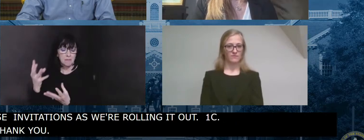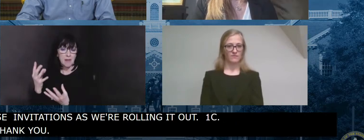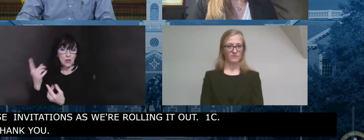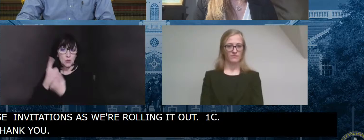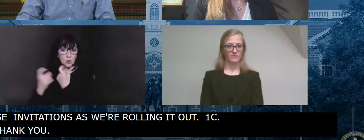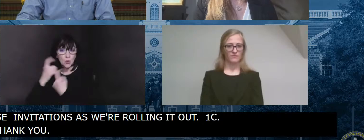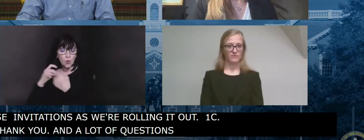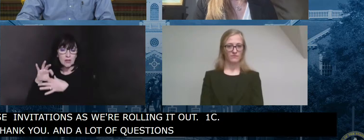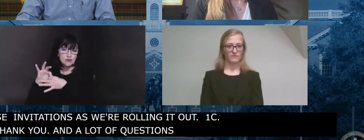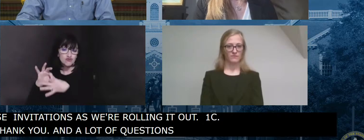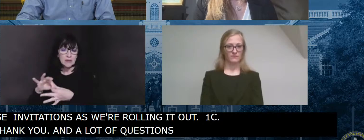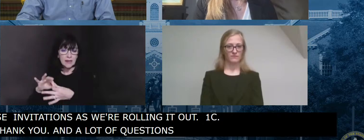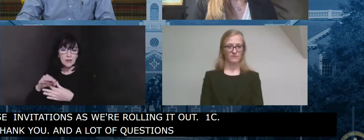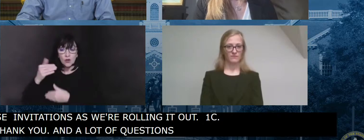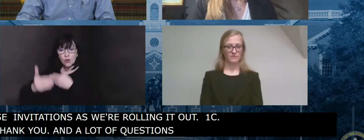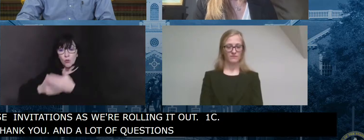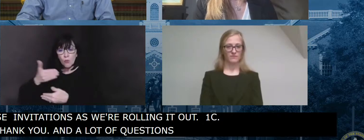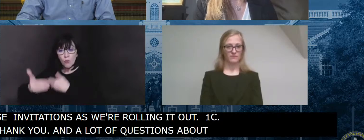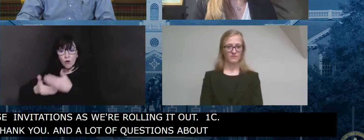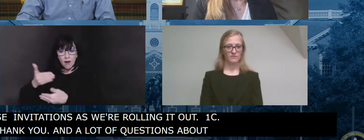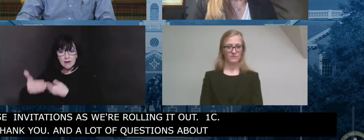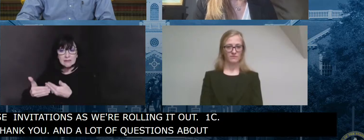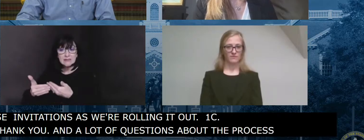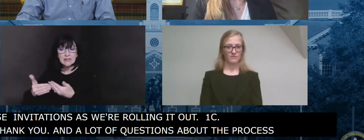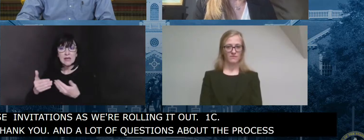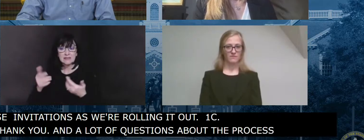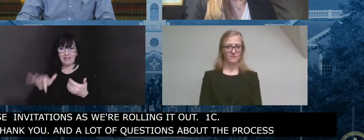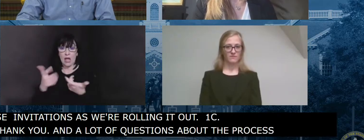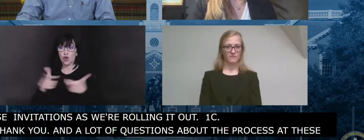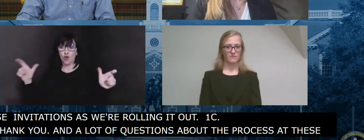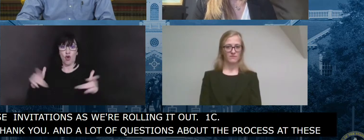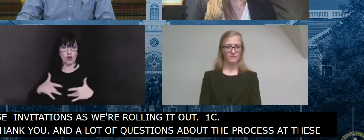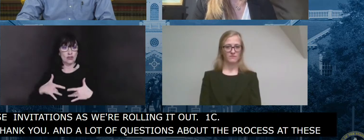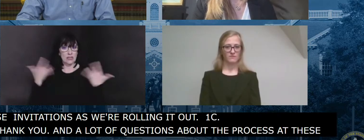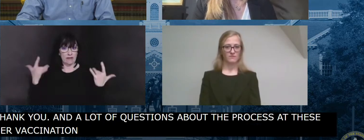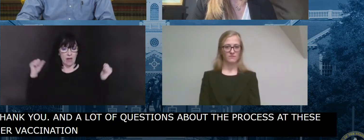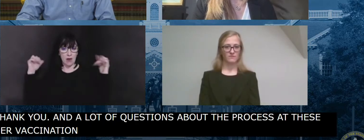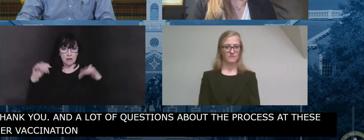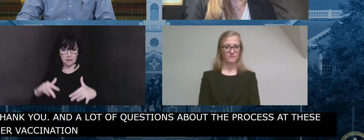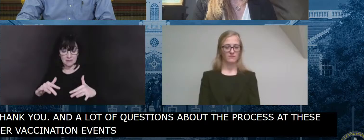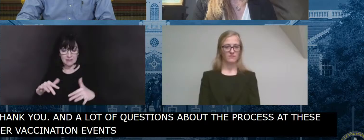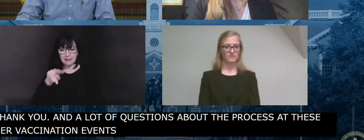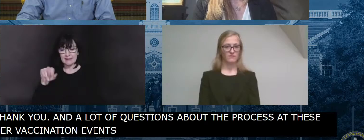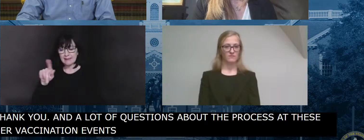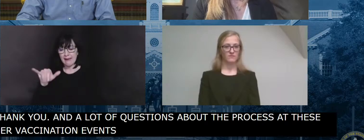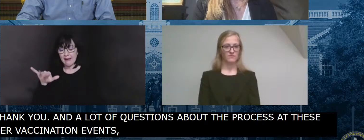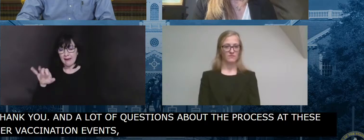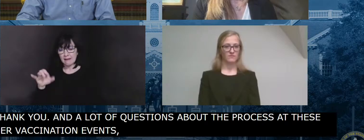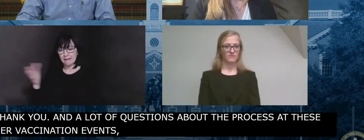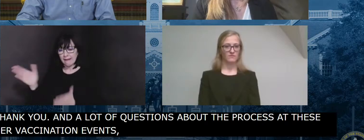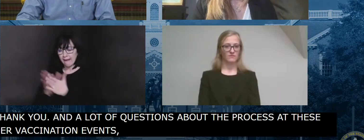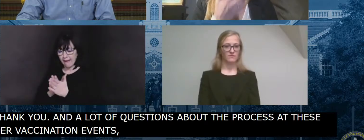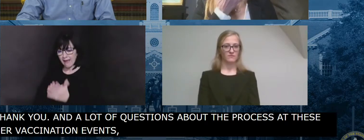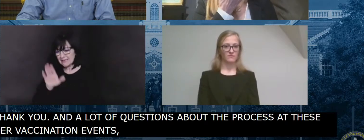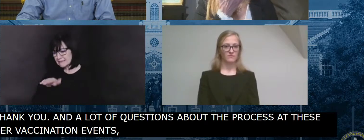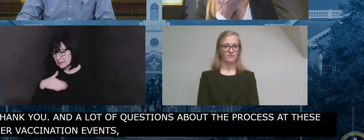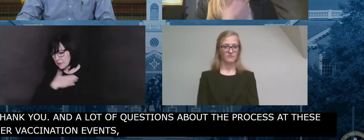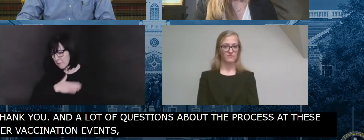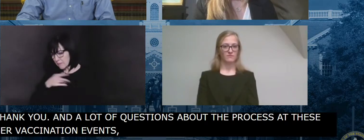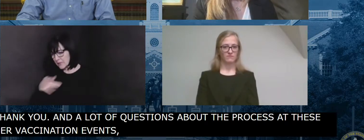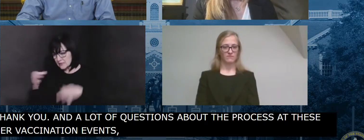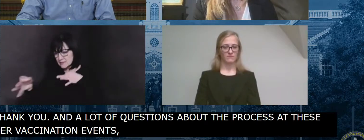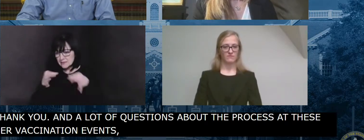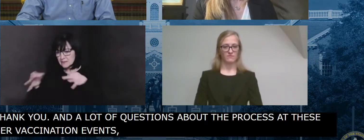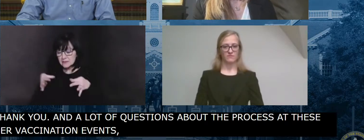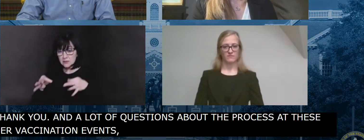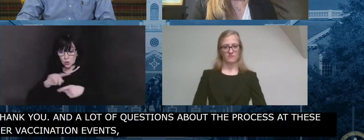the process at these larger vaccination events. Natalie Birch asks, please describe the logistics process once